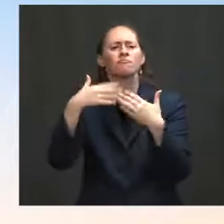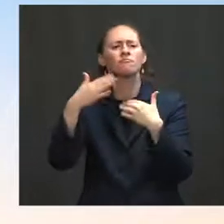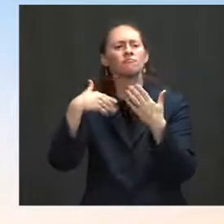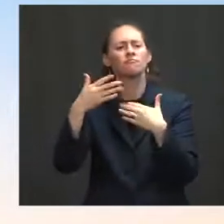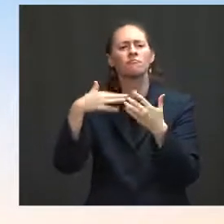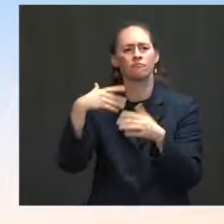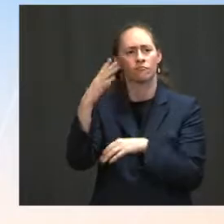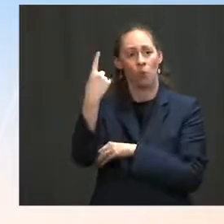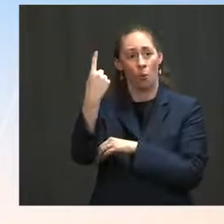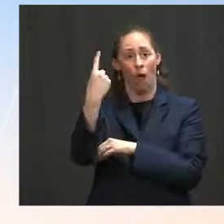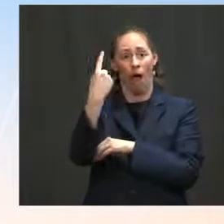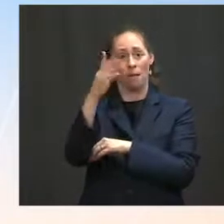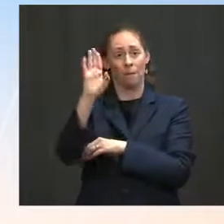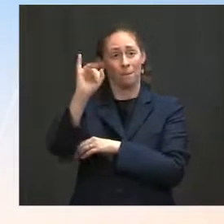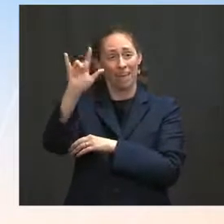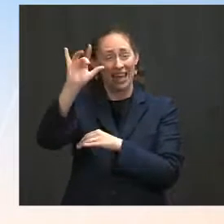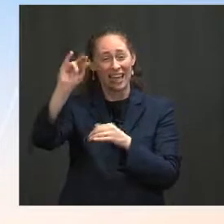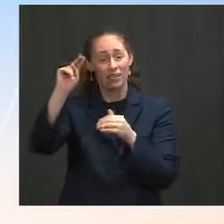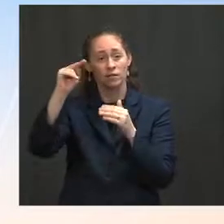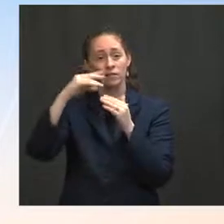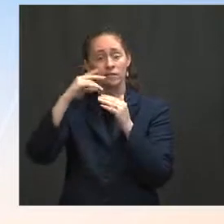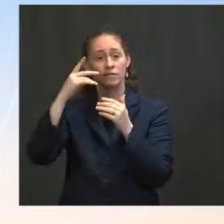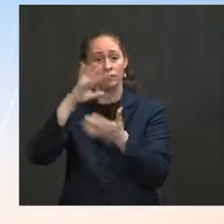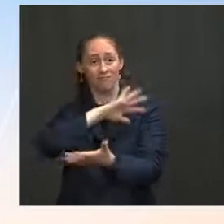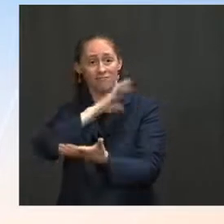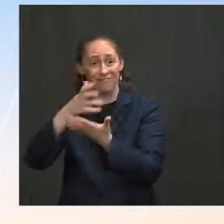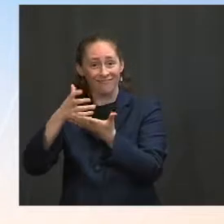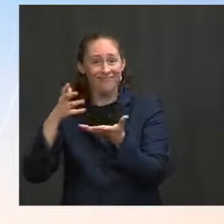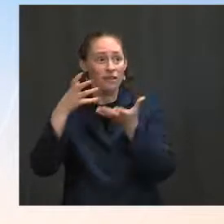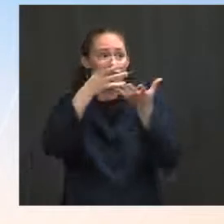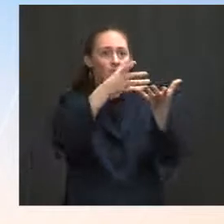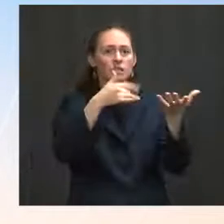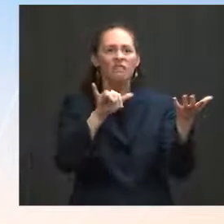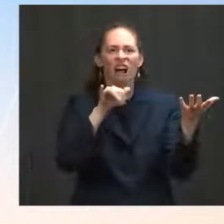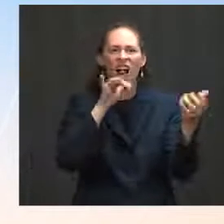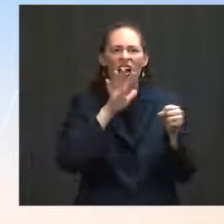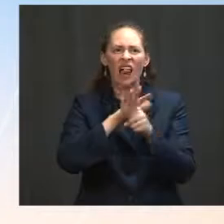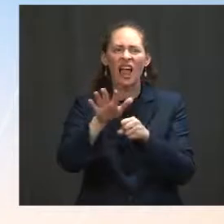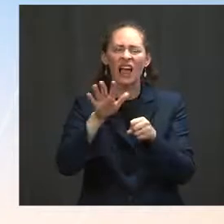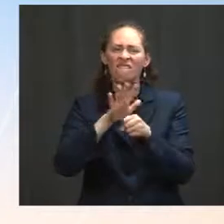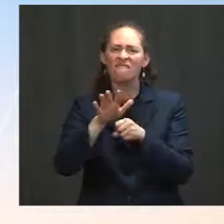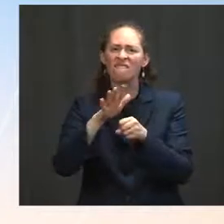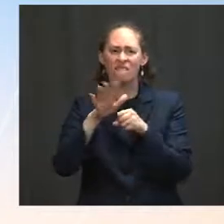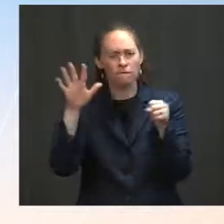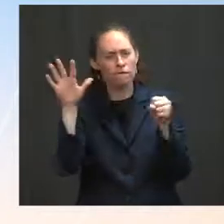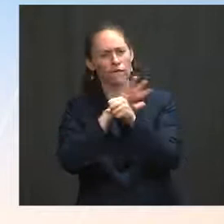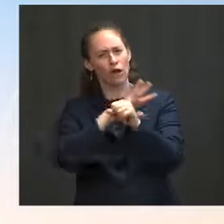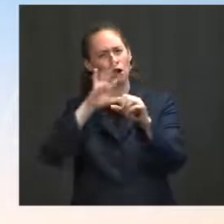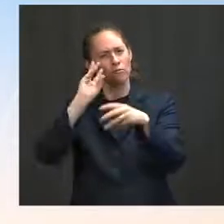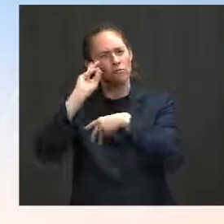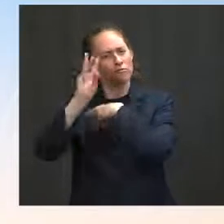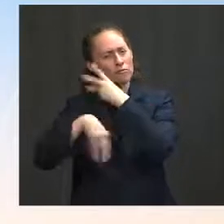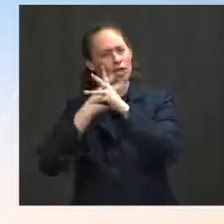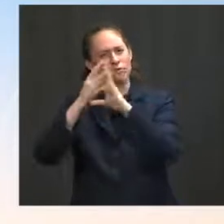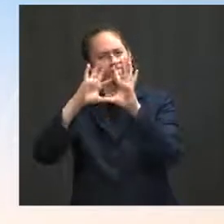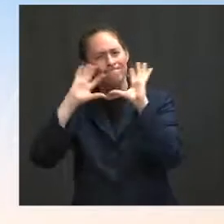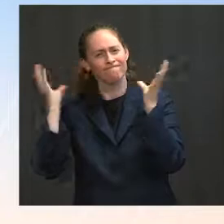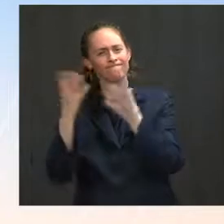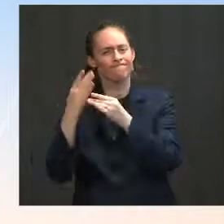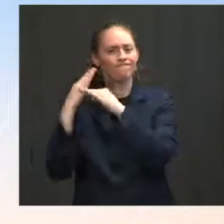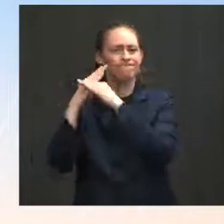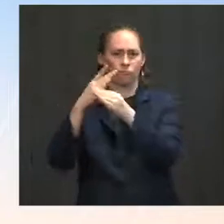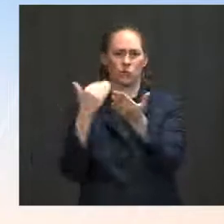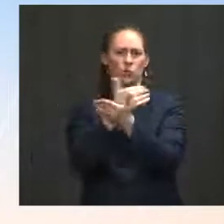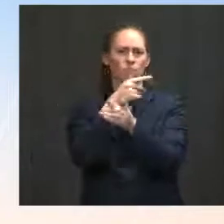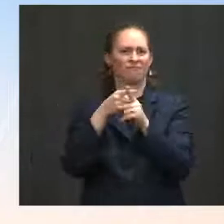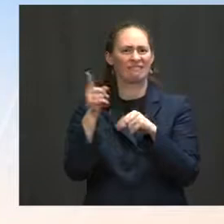coming from the U.S., it's still not nearly enough to get the world vaccinated to stop the spread of variants. My question is, does the administration have any